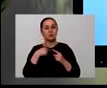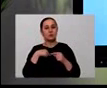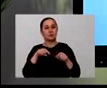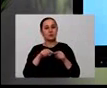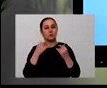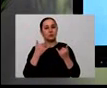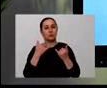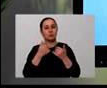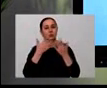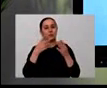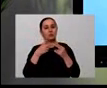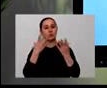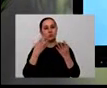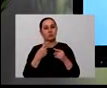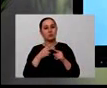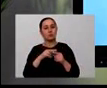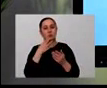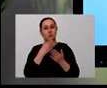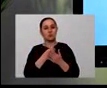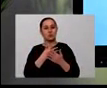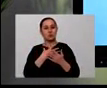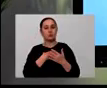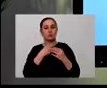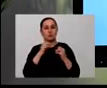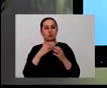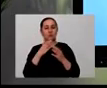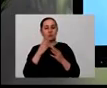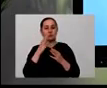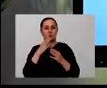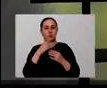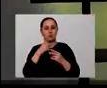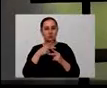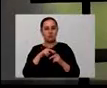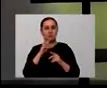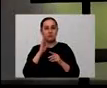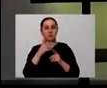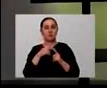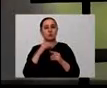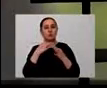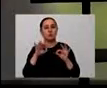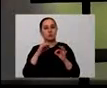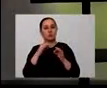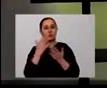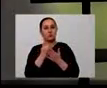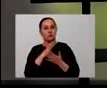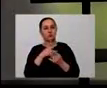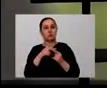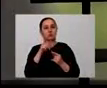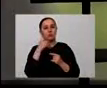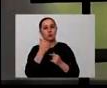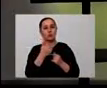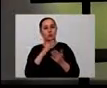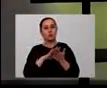bizning bugungi yorug' kunlarimiz uchun o'z jonlarini fido etdilar. Aziz o'quvchilar, mustaqillikka erishganimizdan so'ng